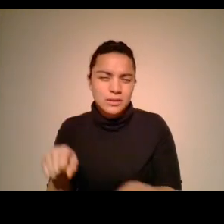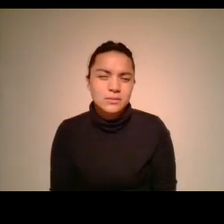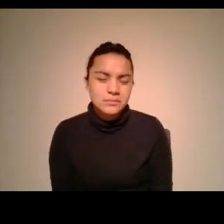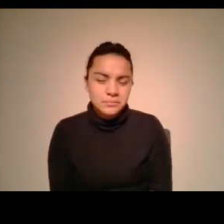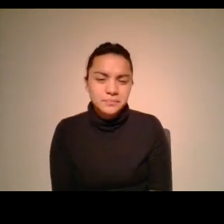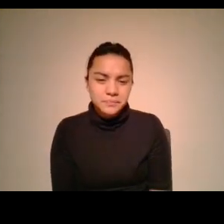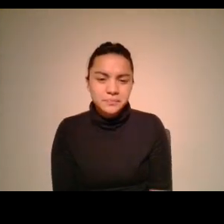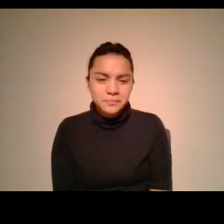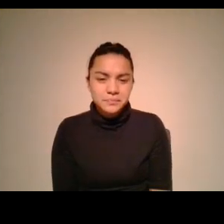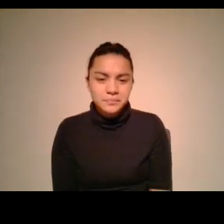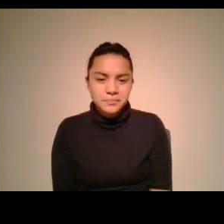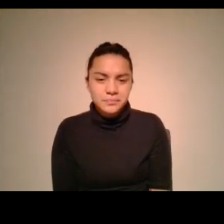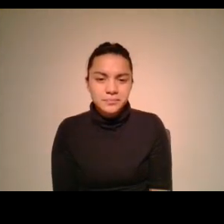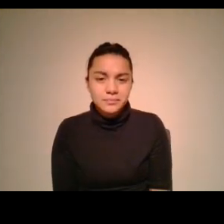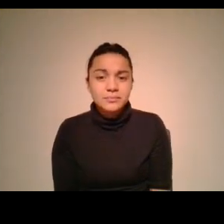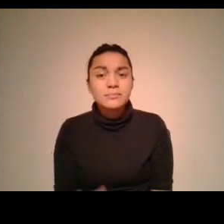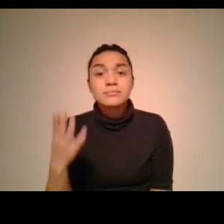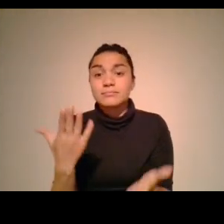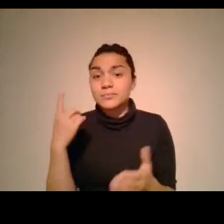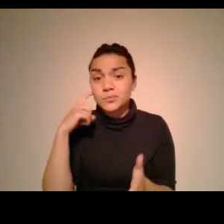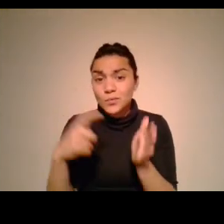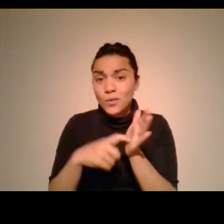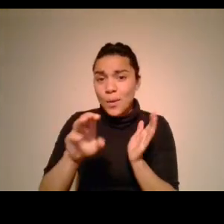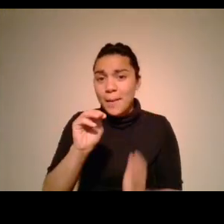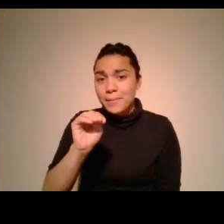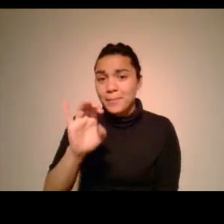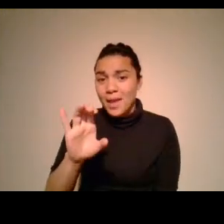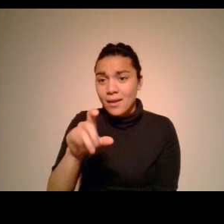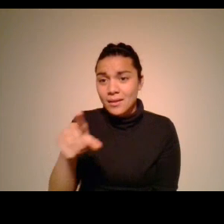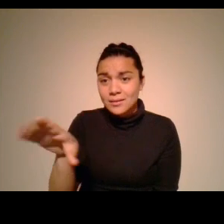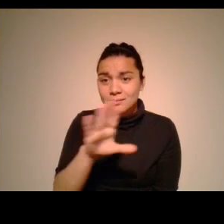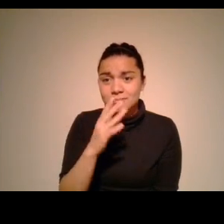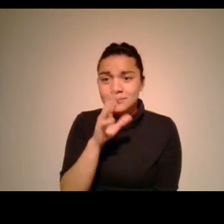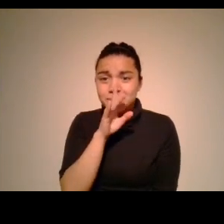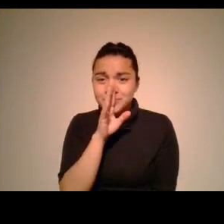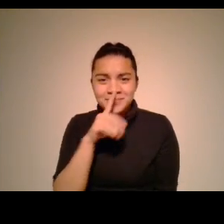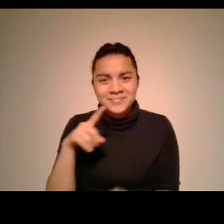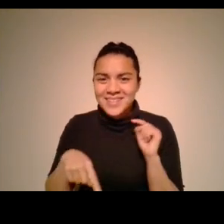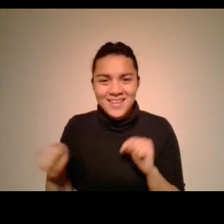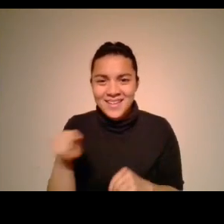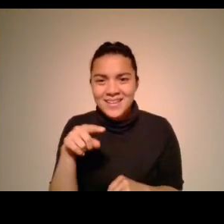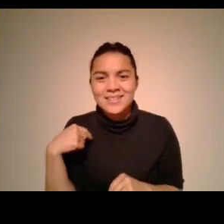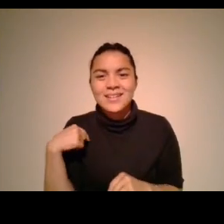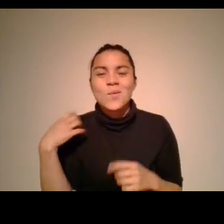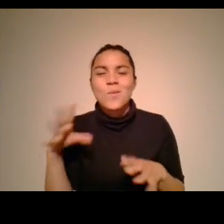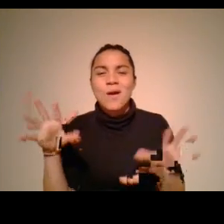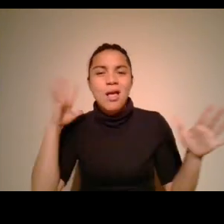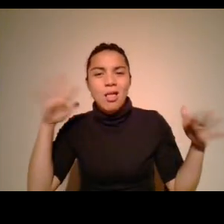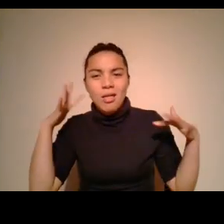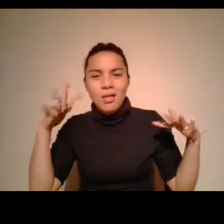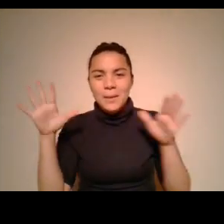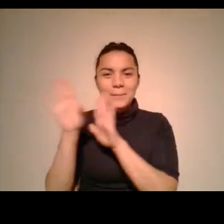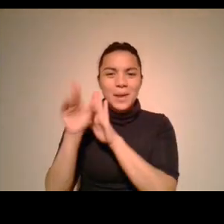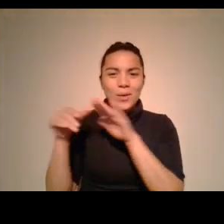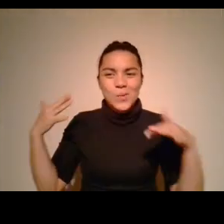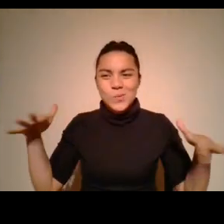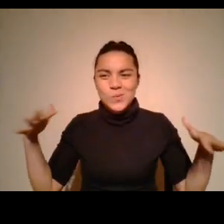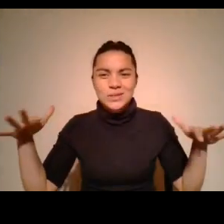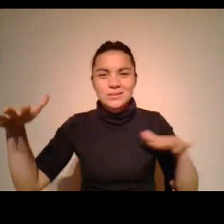Also, you may have noticed that your microphones are muted. That's so we don't get miscellaneous background noise from